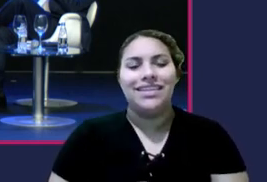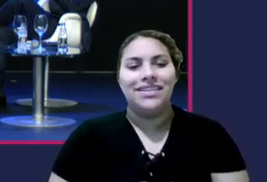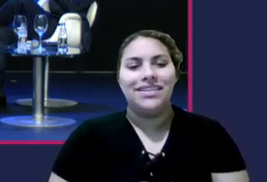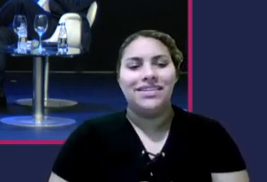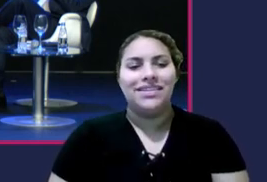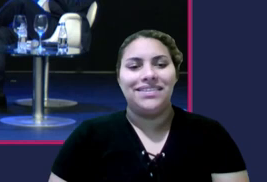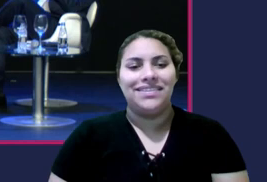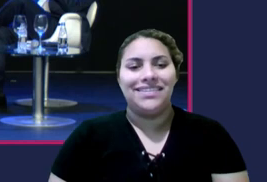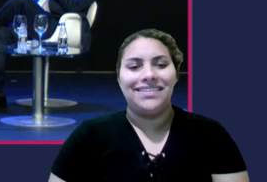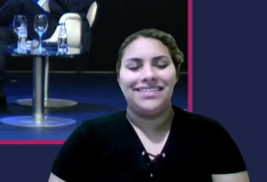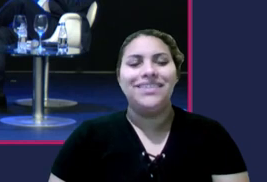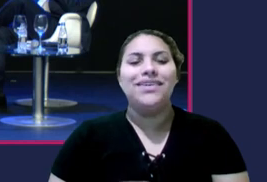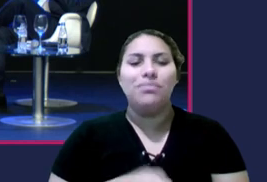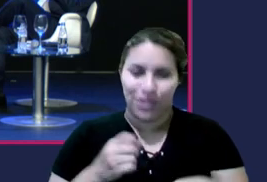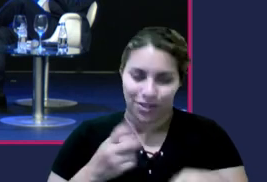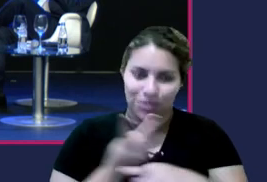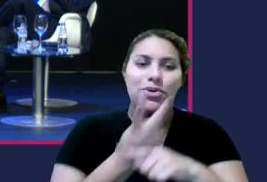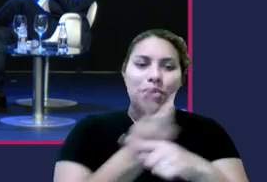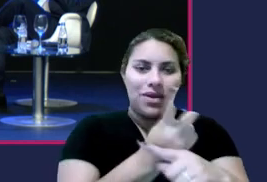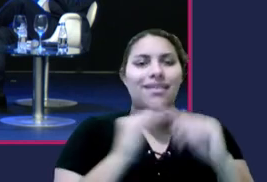beginning.